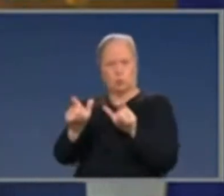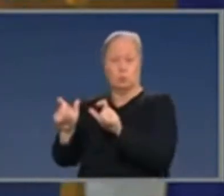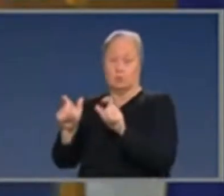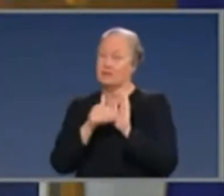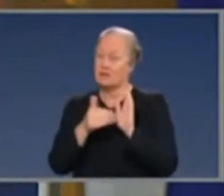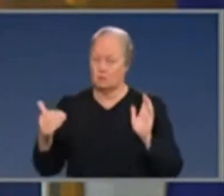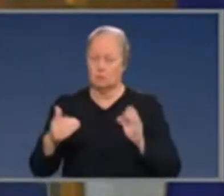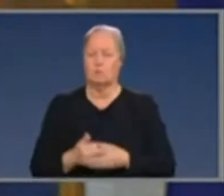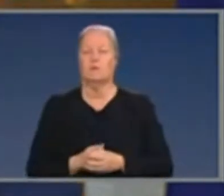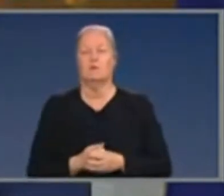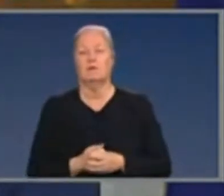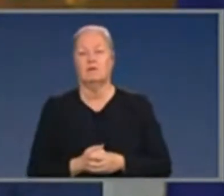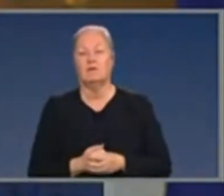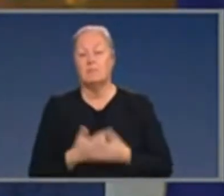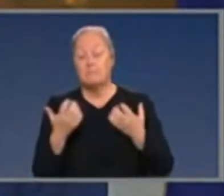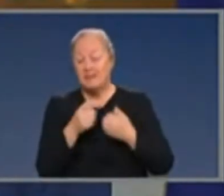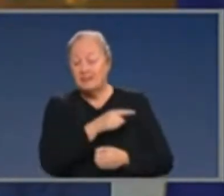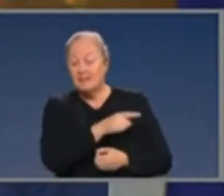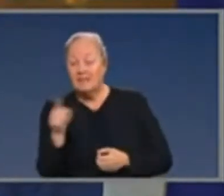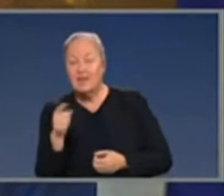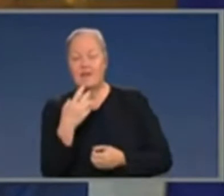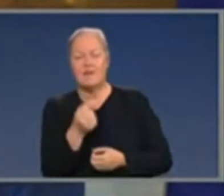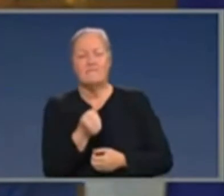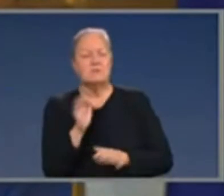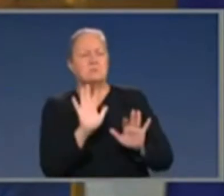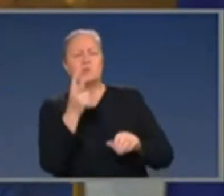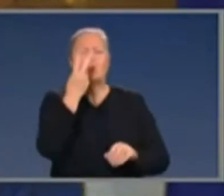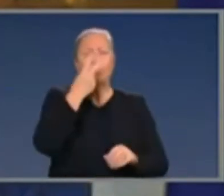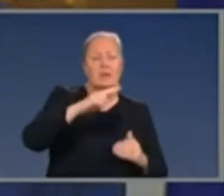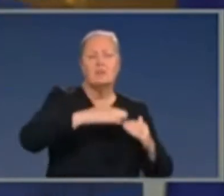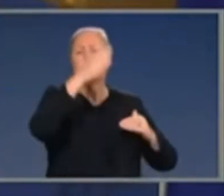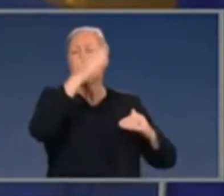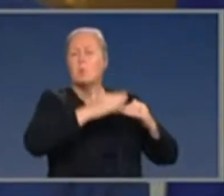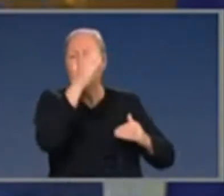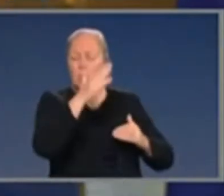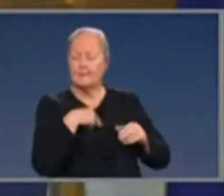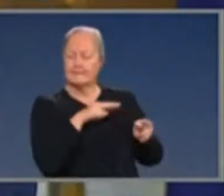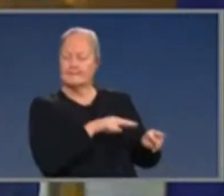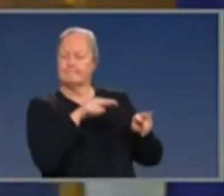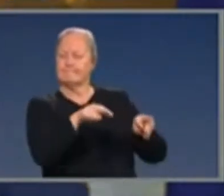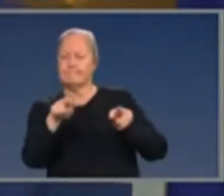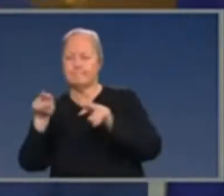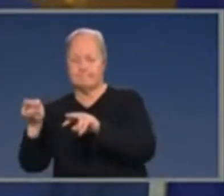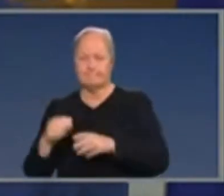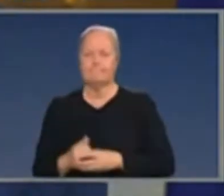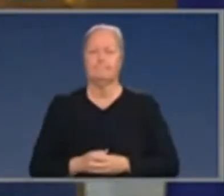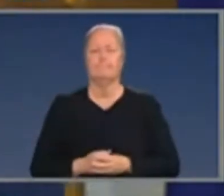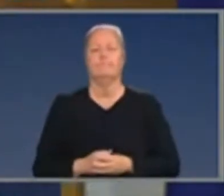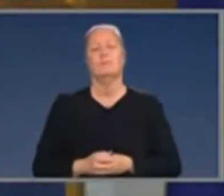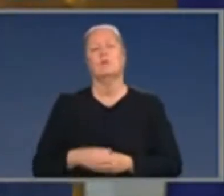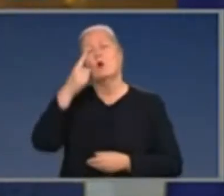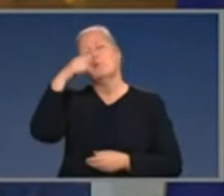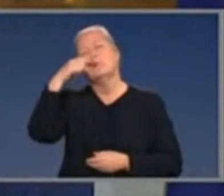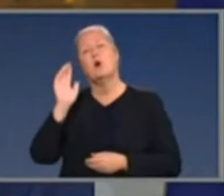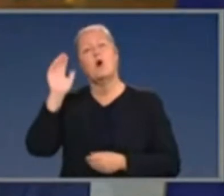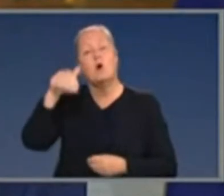with more than 20 cases. We now have across all of aged care, including